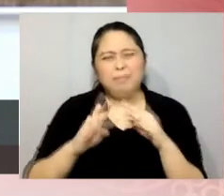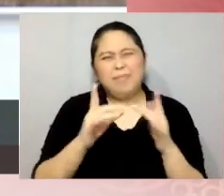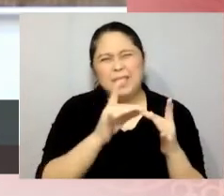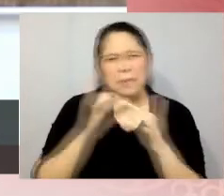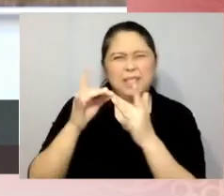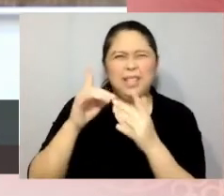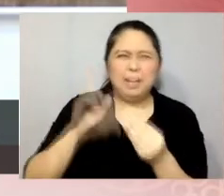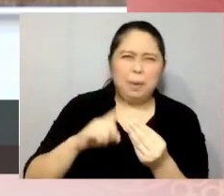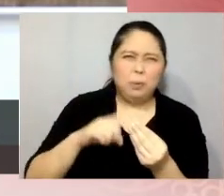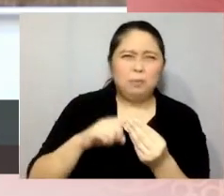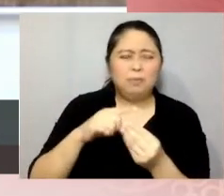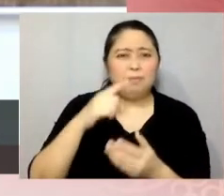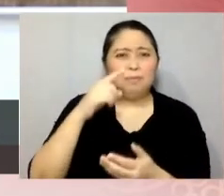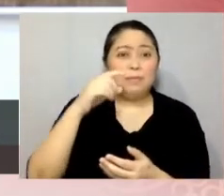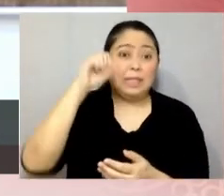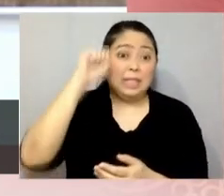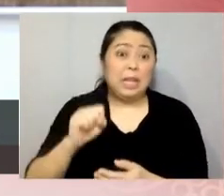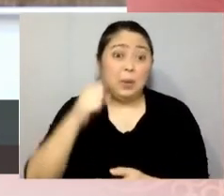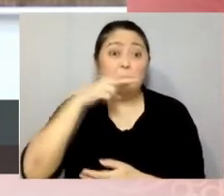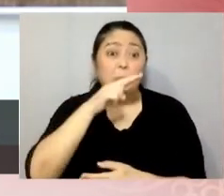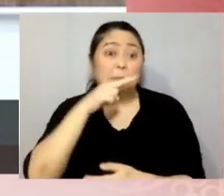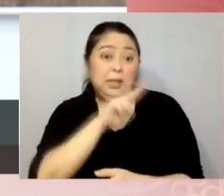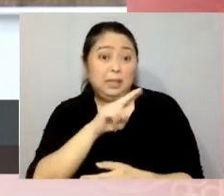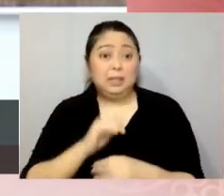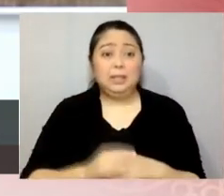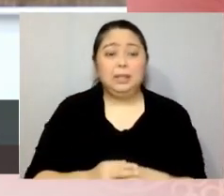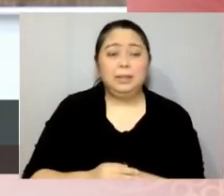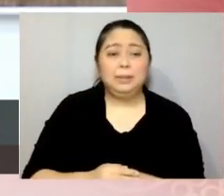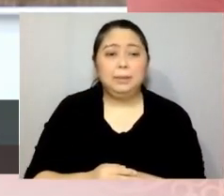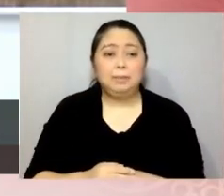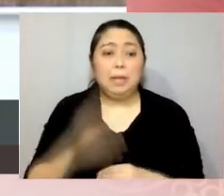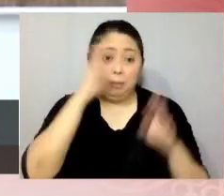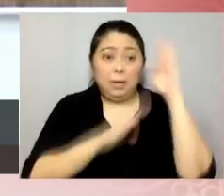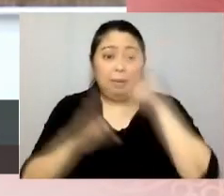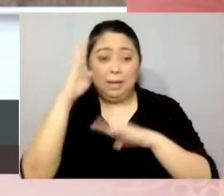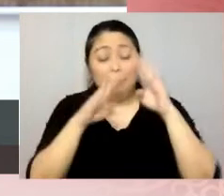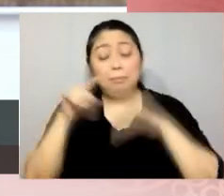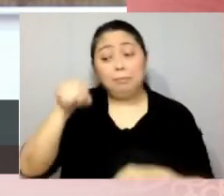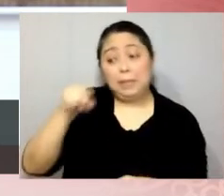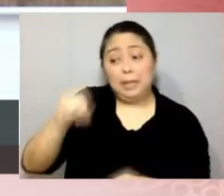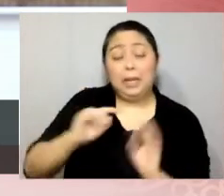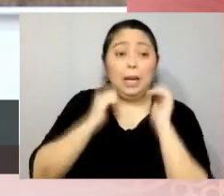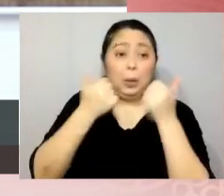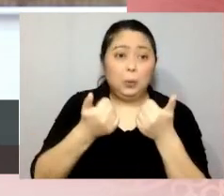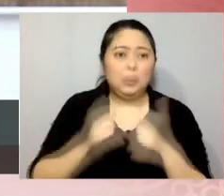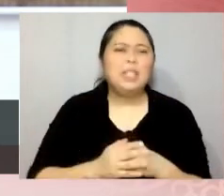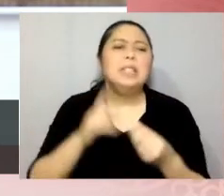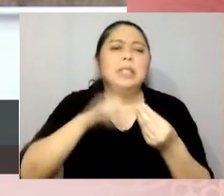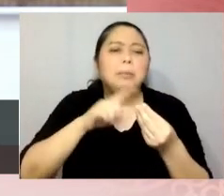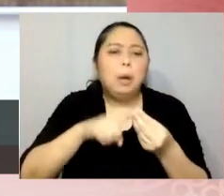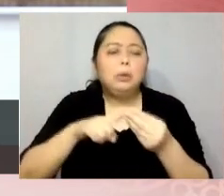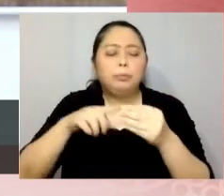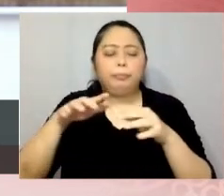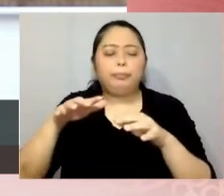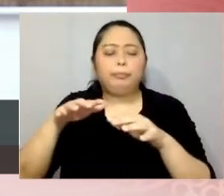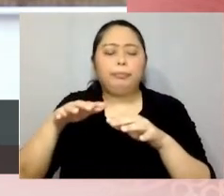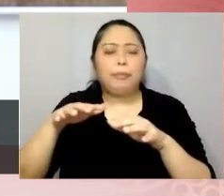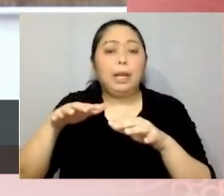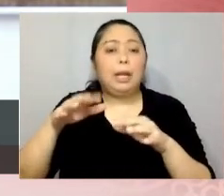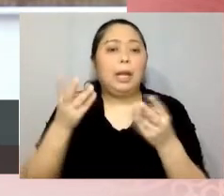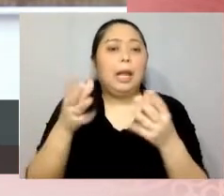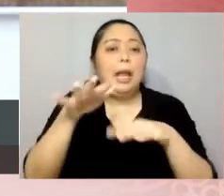ng Maguindanao, in particular sa South UP po, essentially po, it's about